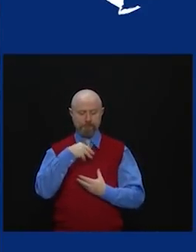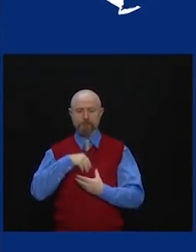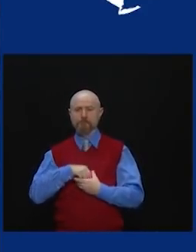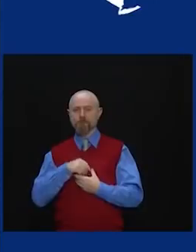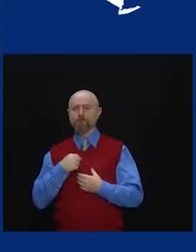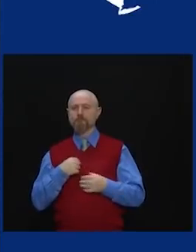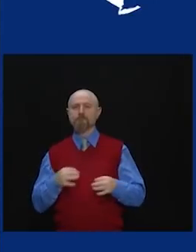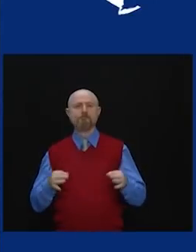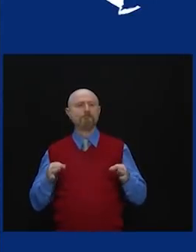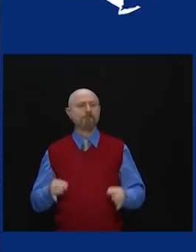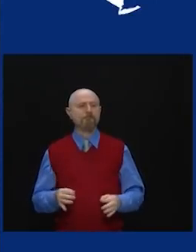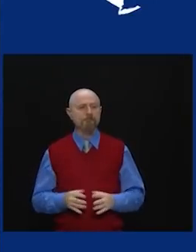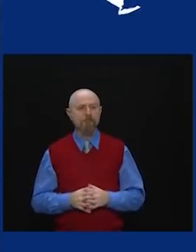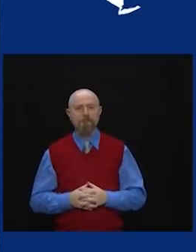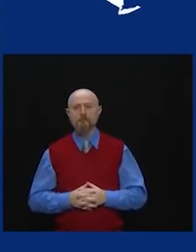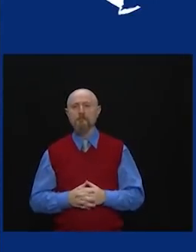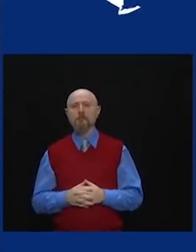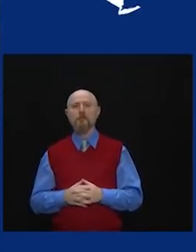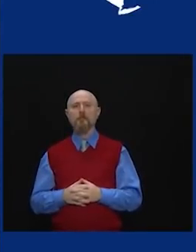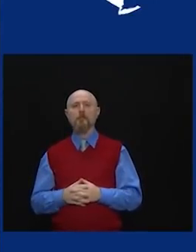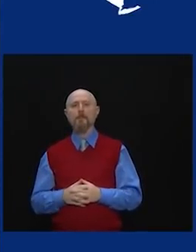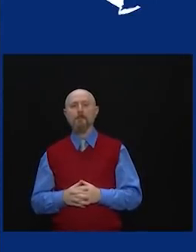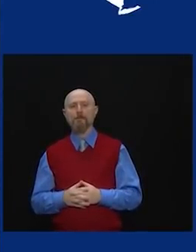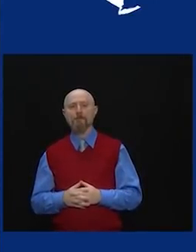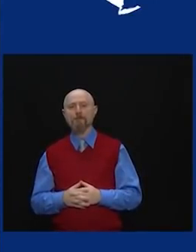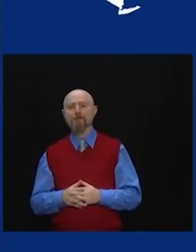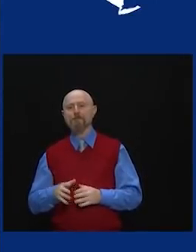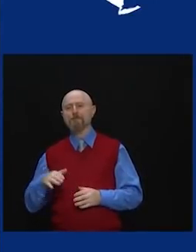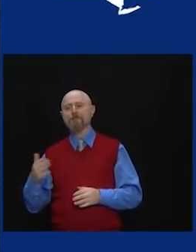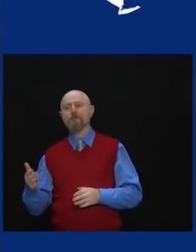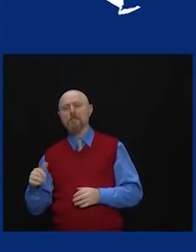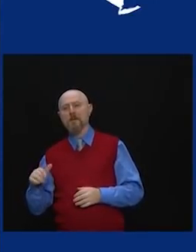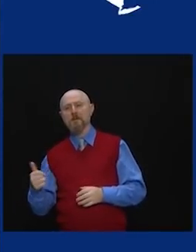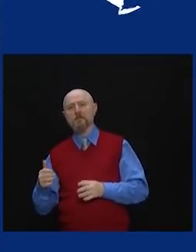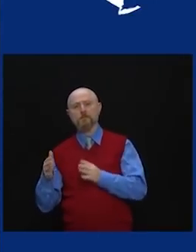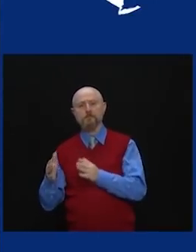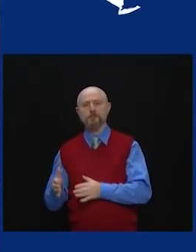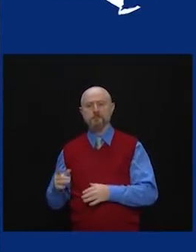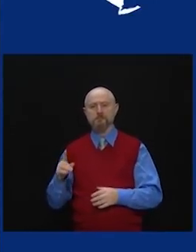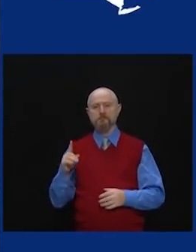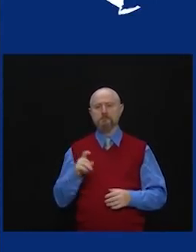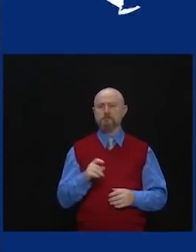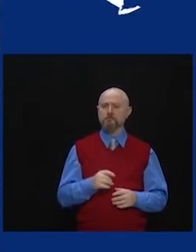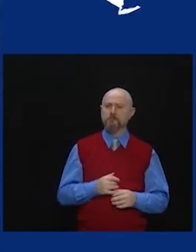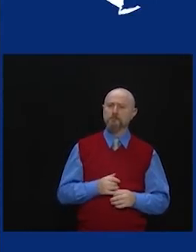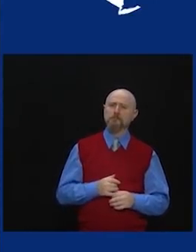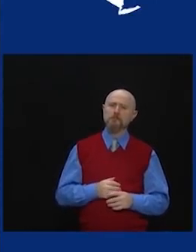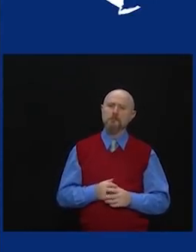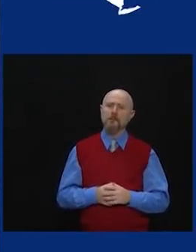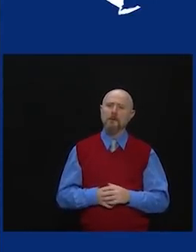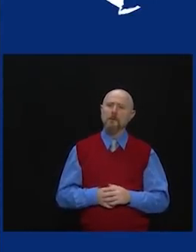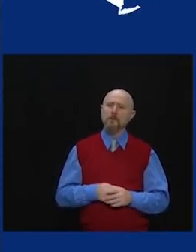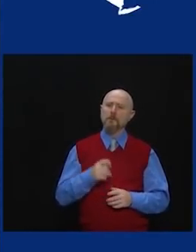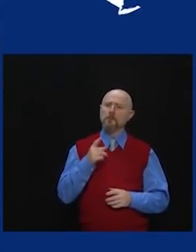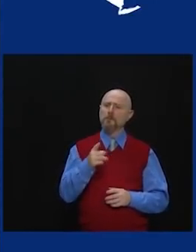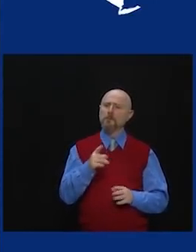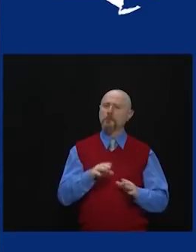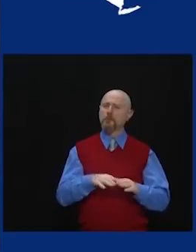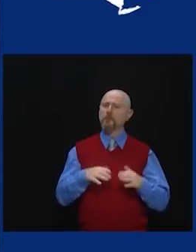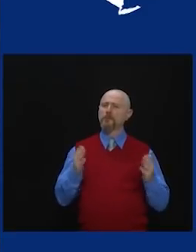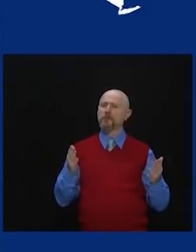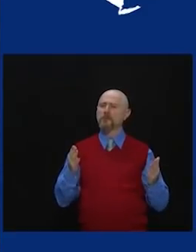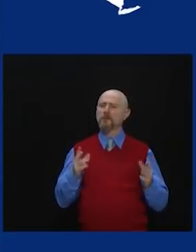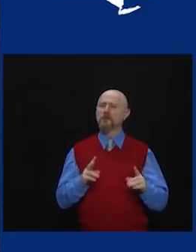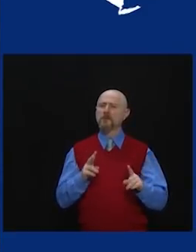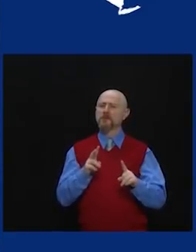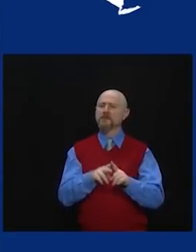Governor, the Redistricting Commission is holding its final meeting on Monday, and it seems like they're heading toward a stalemate. Are you open to signing new district lines that are clearly